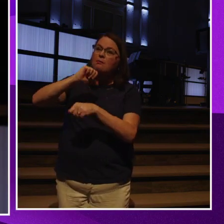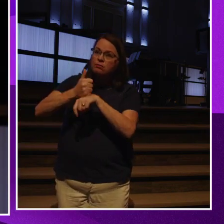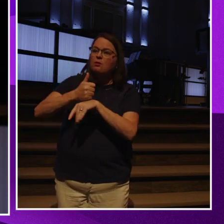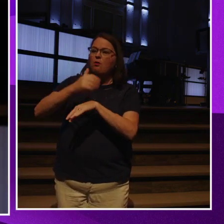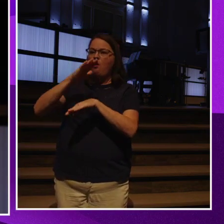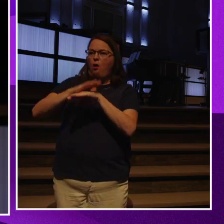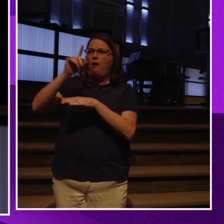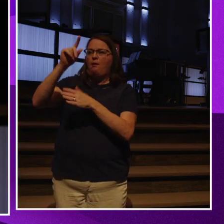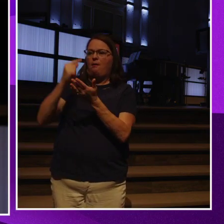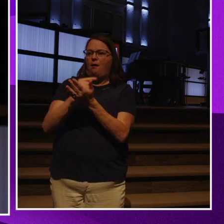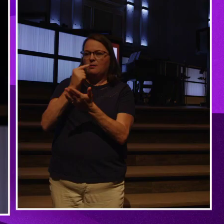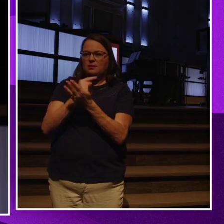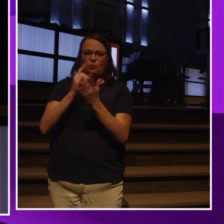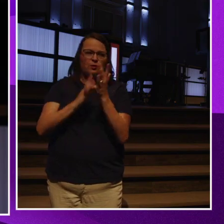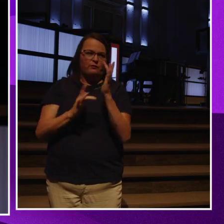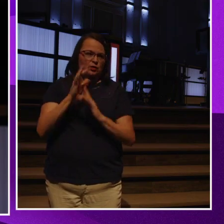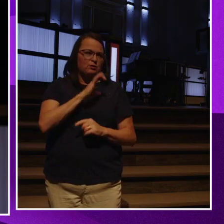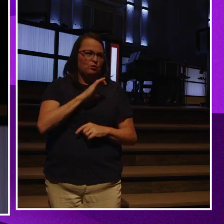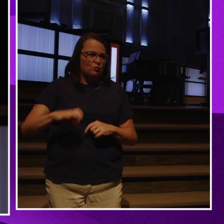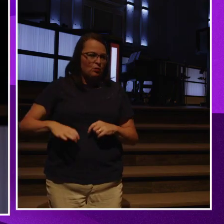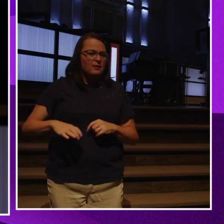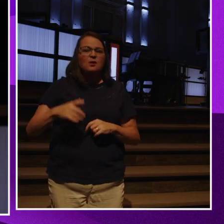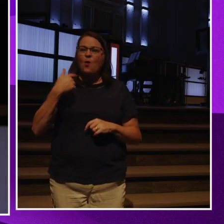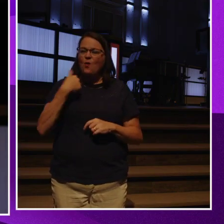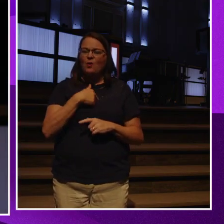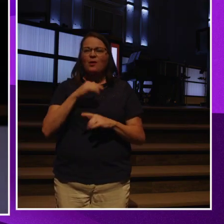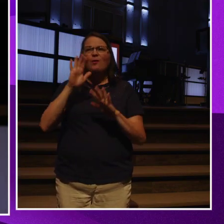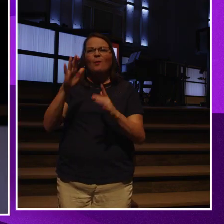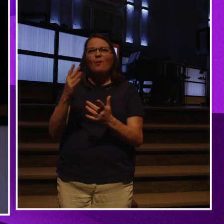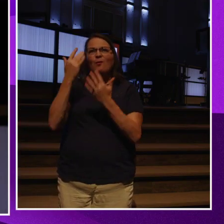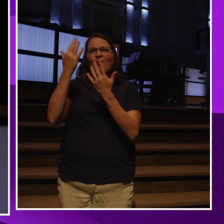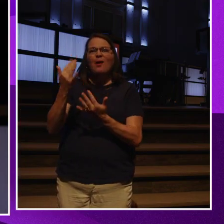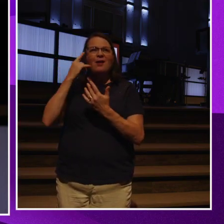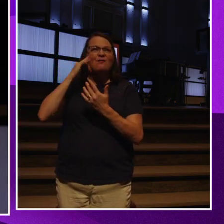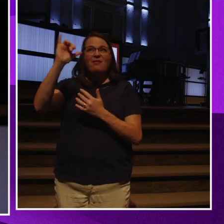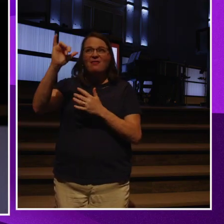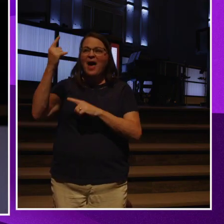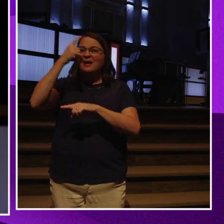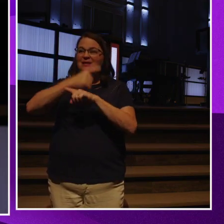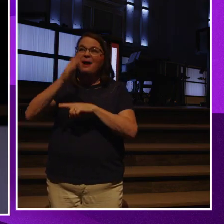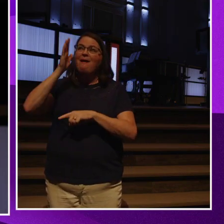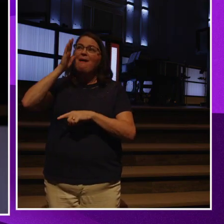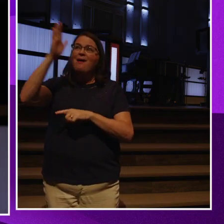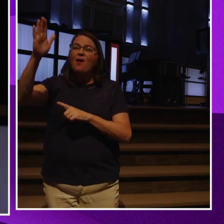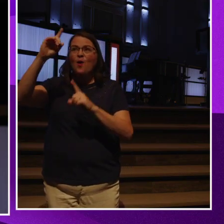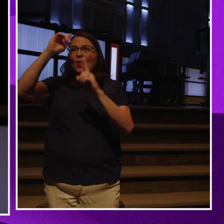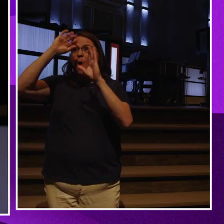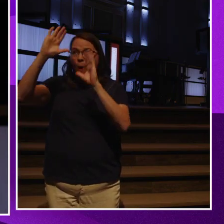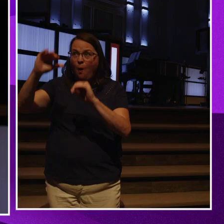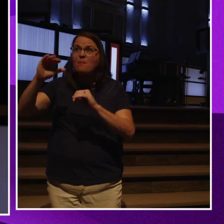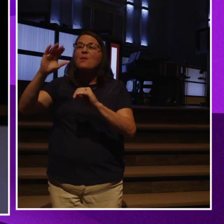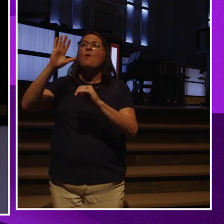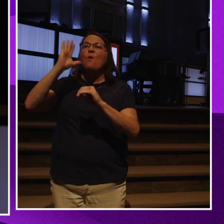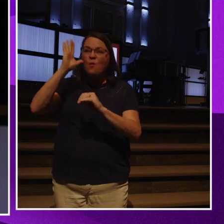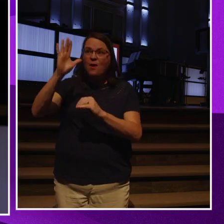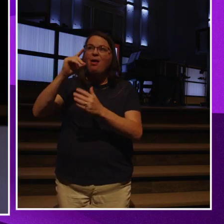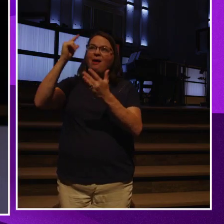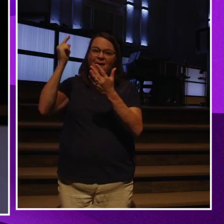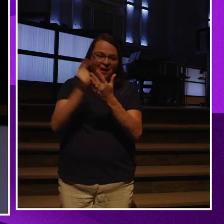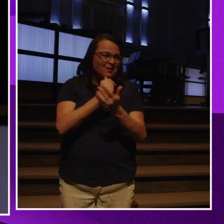Jesus Christ. And we are waiting for that day when that hope that we have that's found in the gospel will become